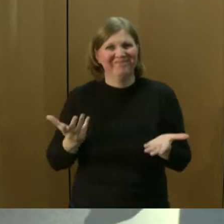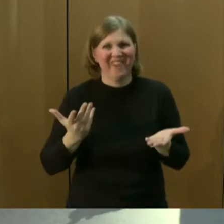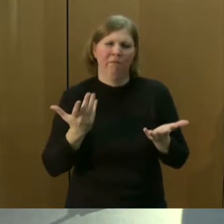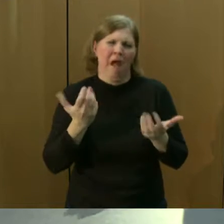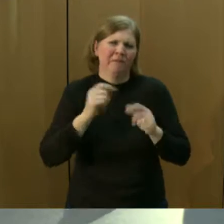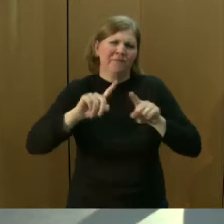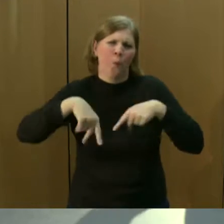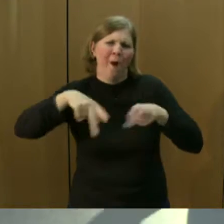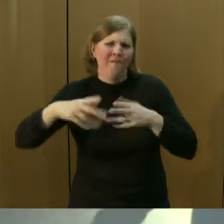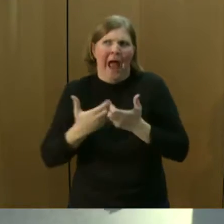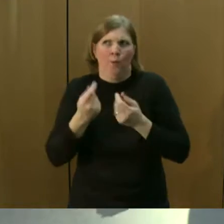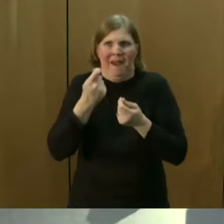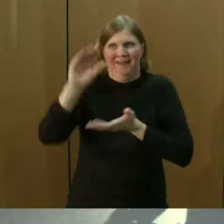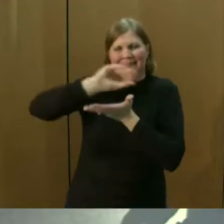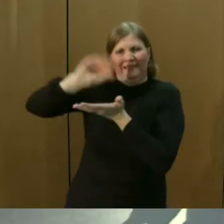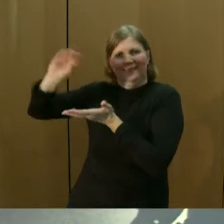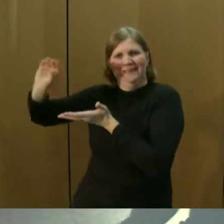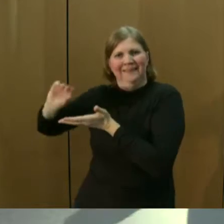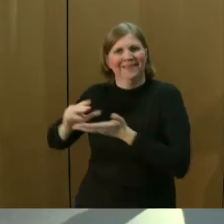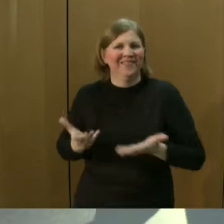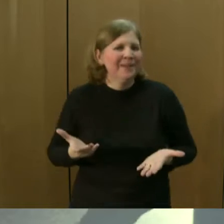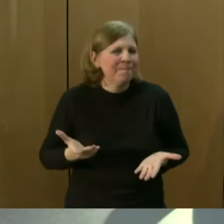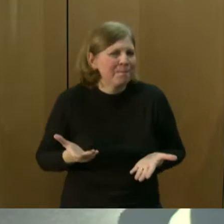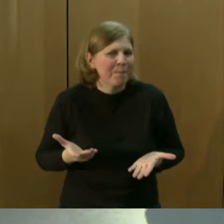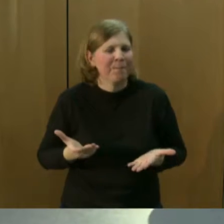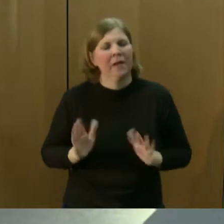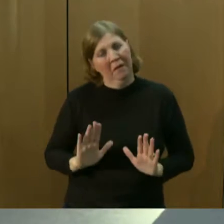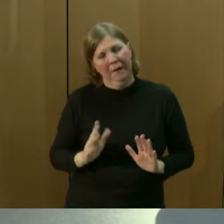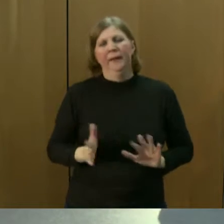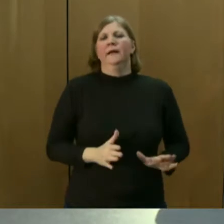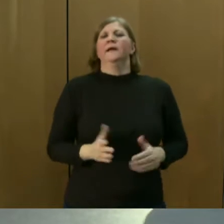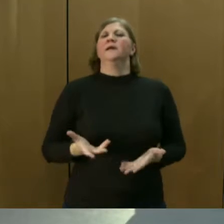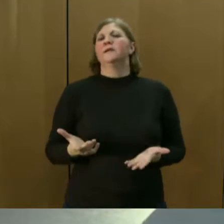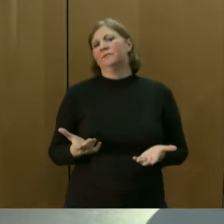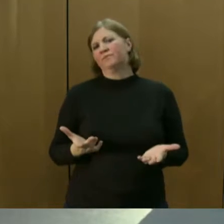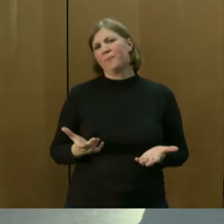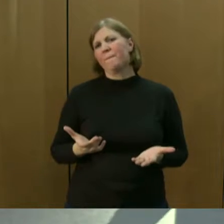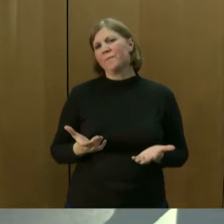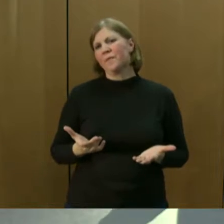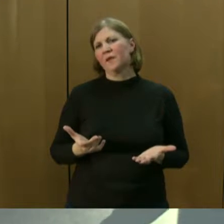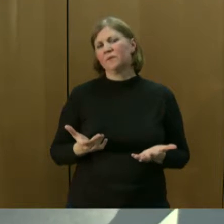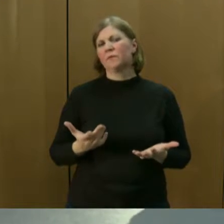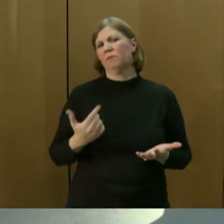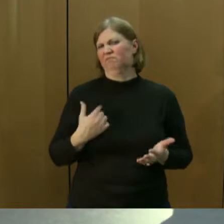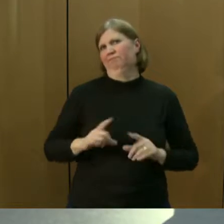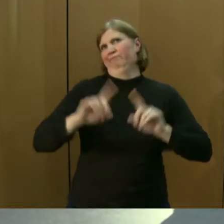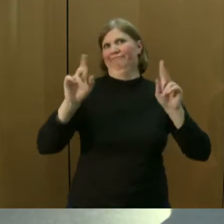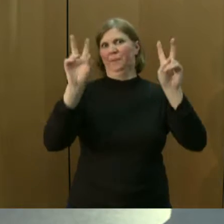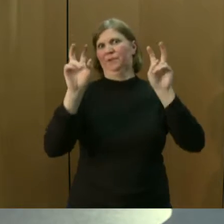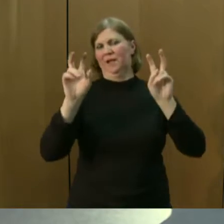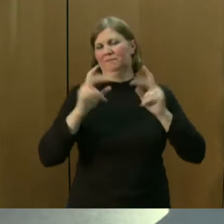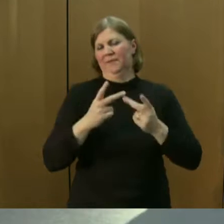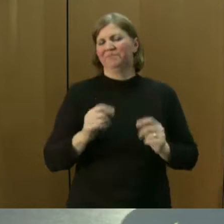another subject that I want to touch on and get opinions from everyone, but again, it's such a massive